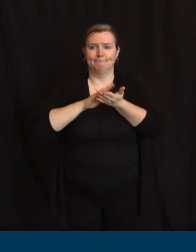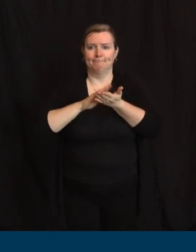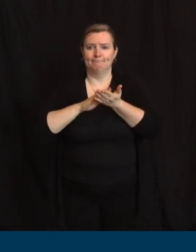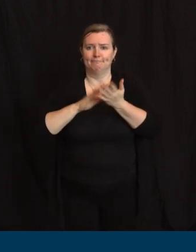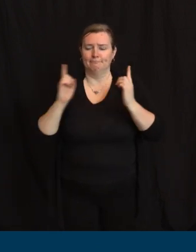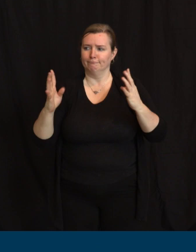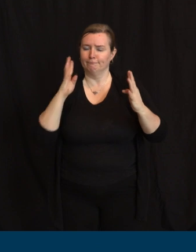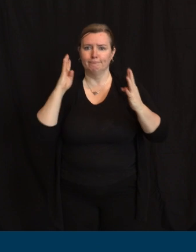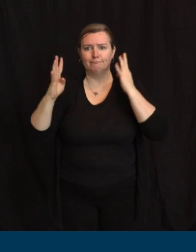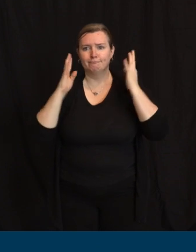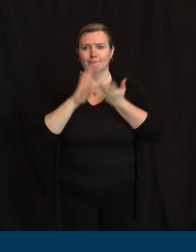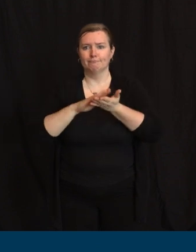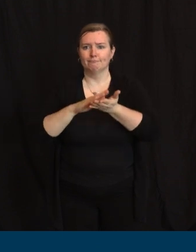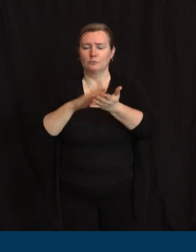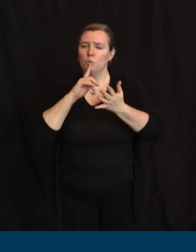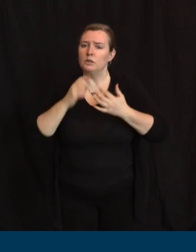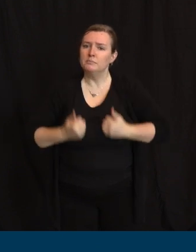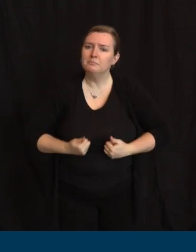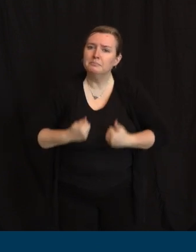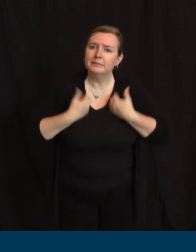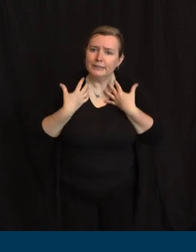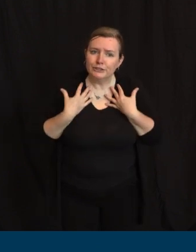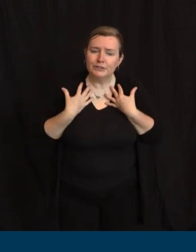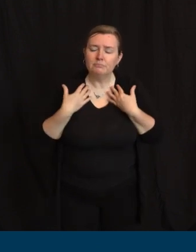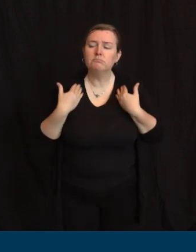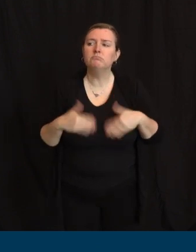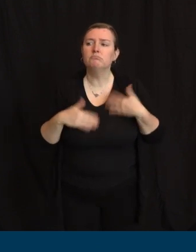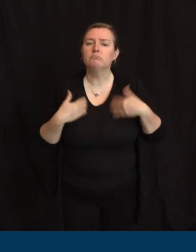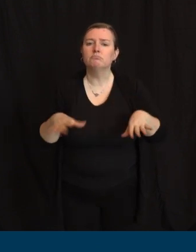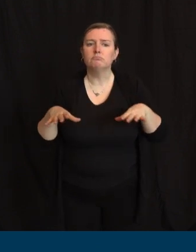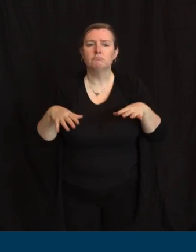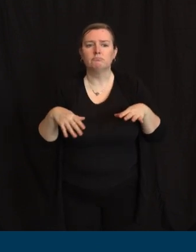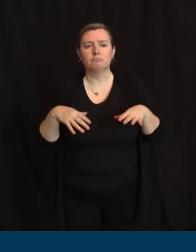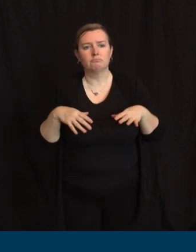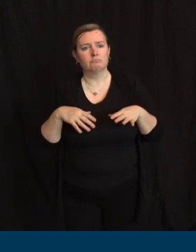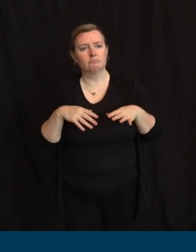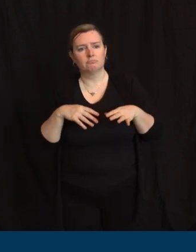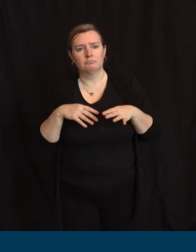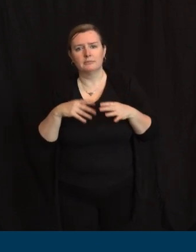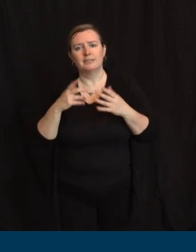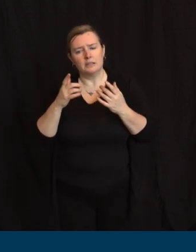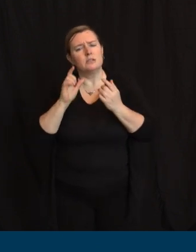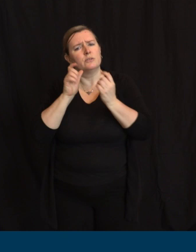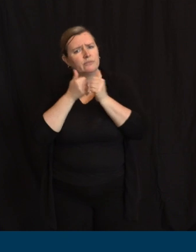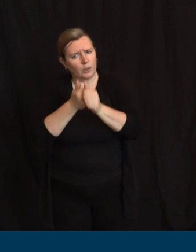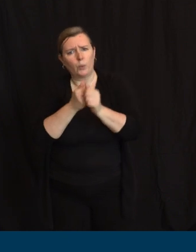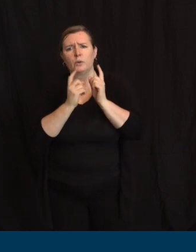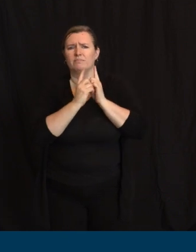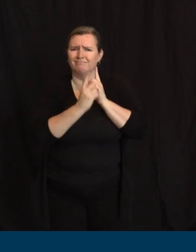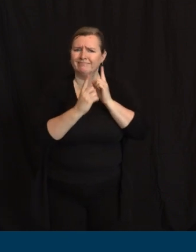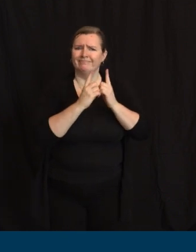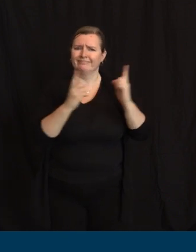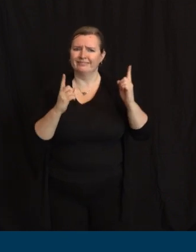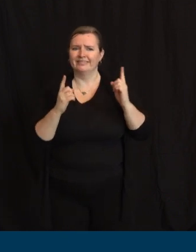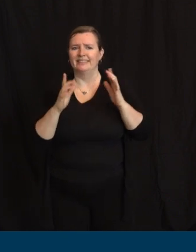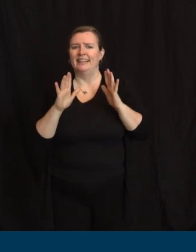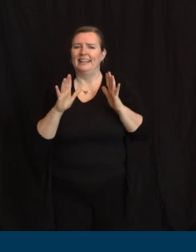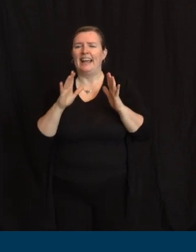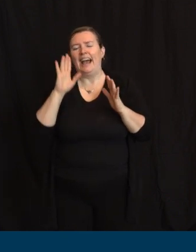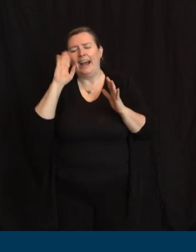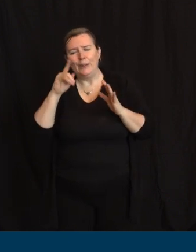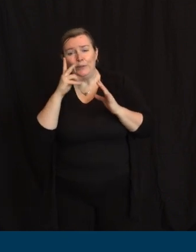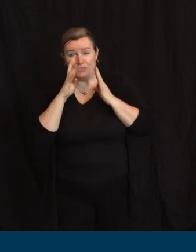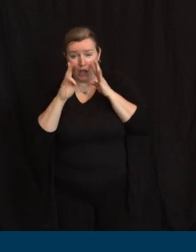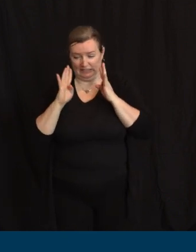short of emotional. It does violate social distancing. And I have to remember, Judy will kill me if I don't say the fact